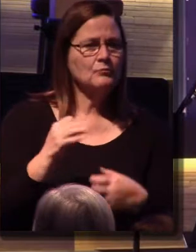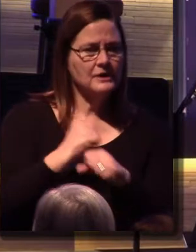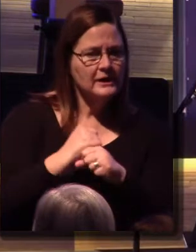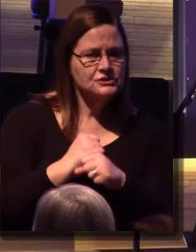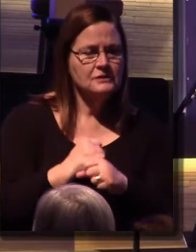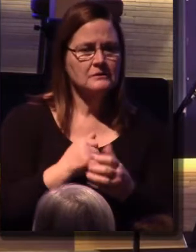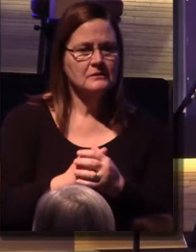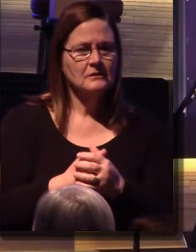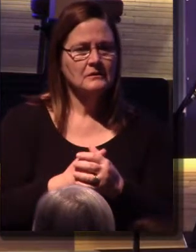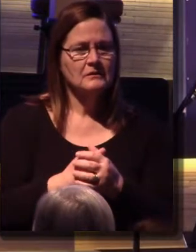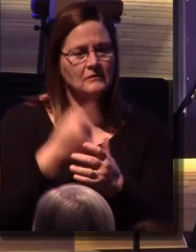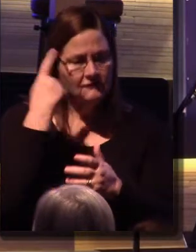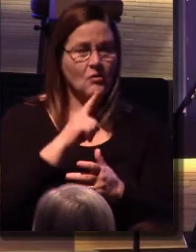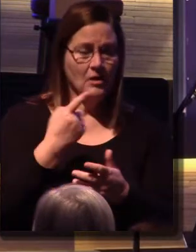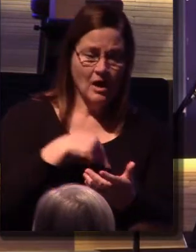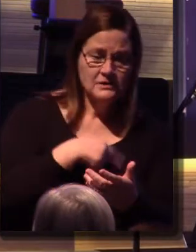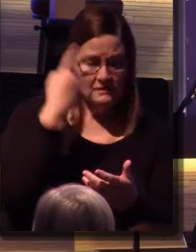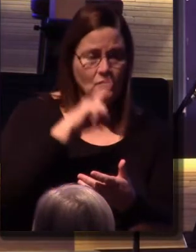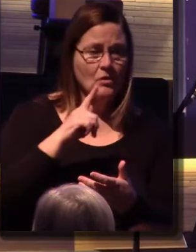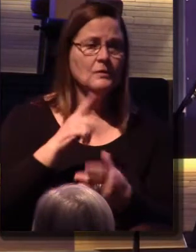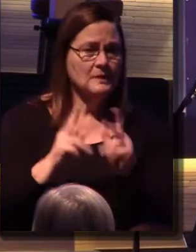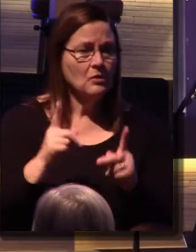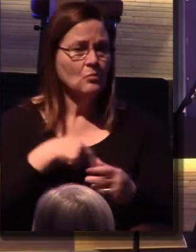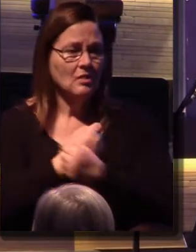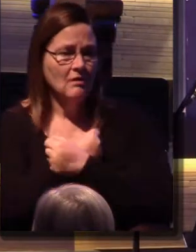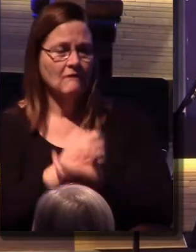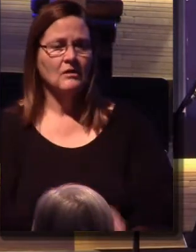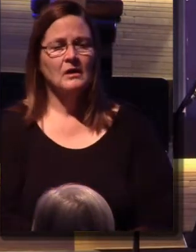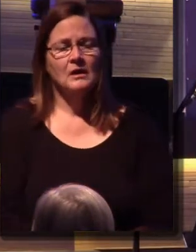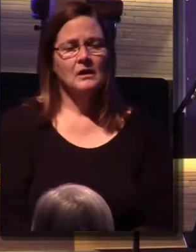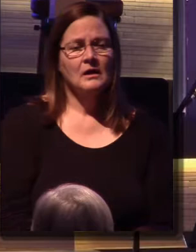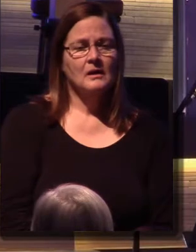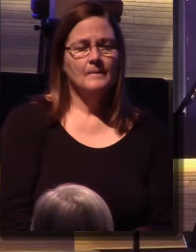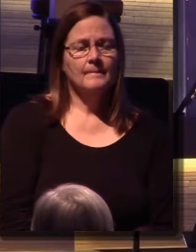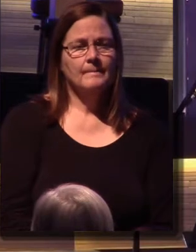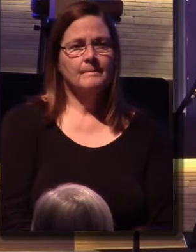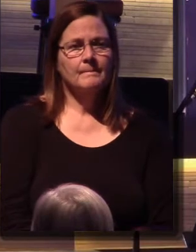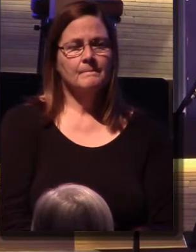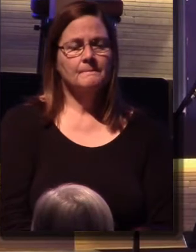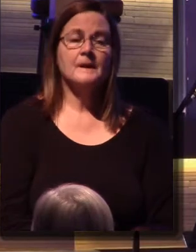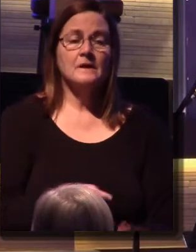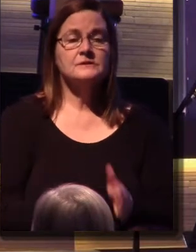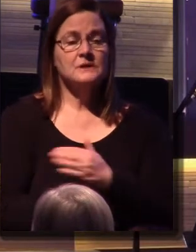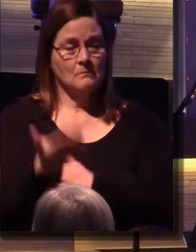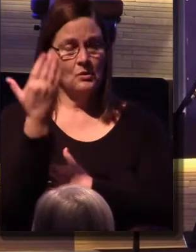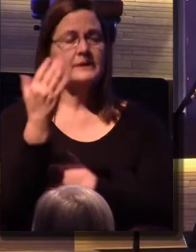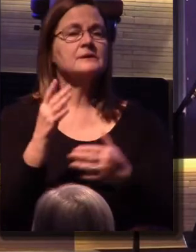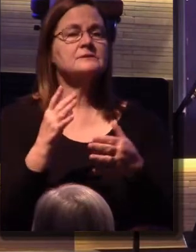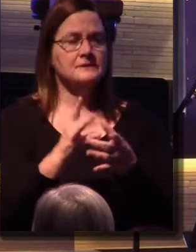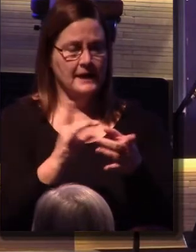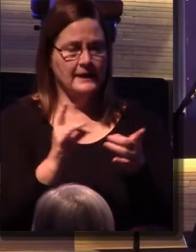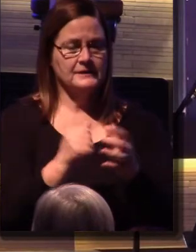for ourselves, for the people that we love? And so this morning's text,